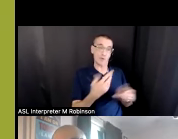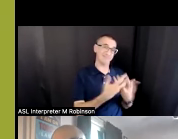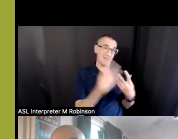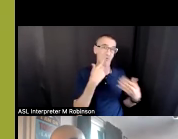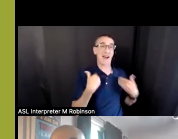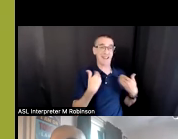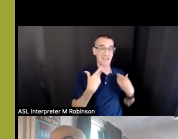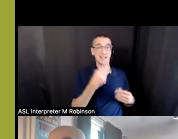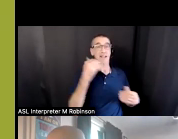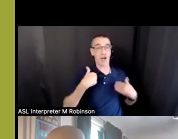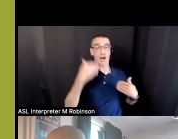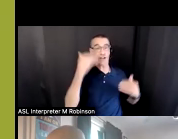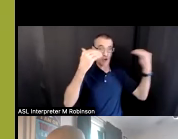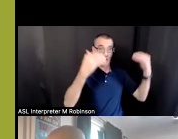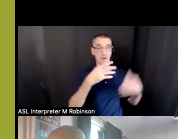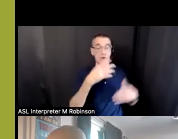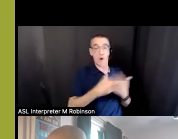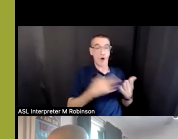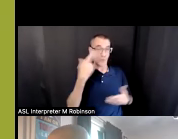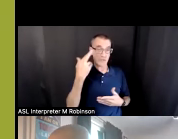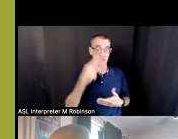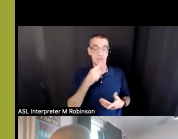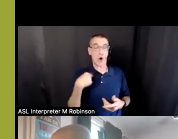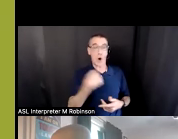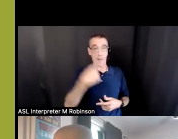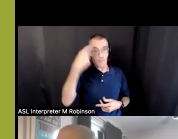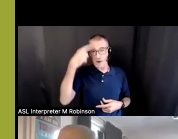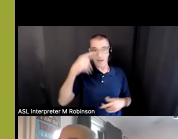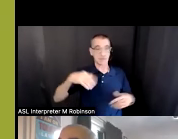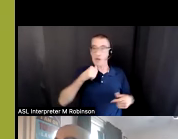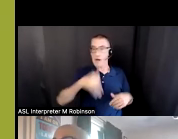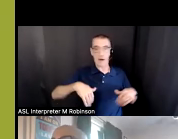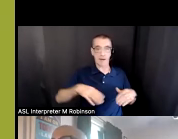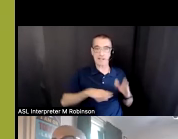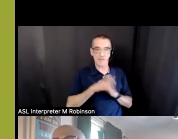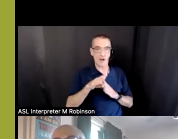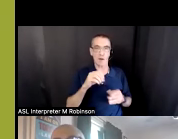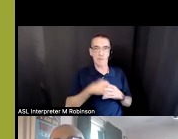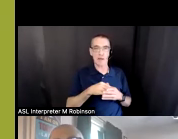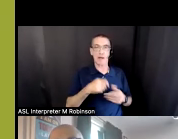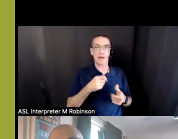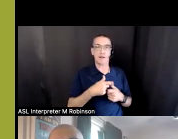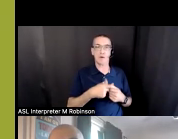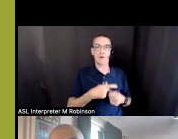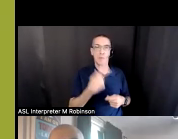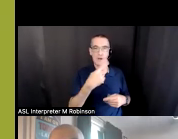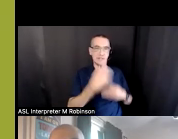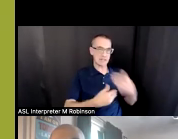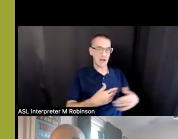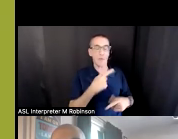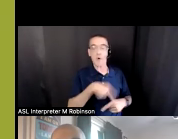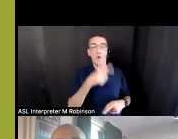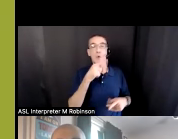young adulthood. And part of the reason is that our brains do not develop in lockstep. And for those of you